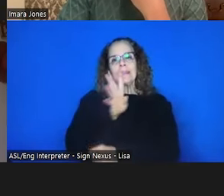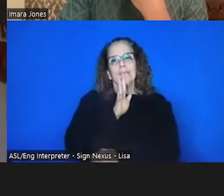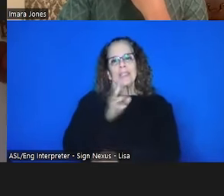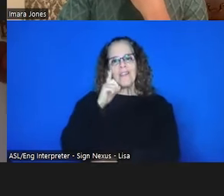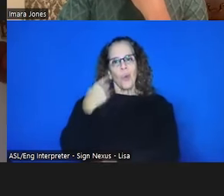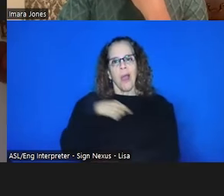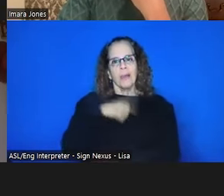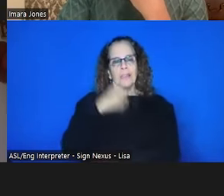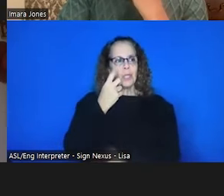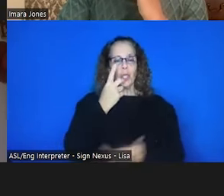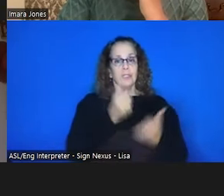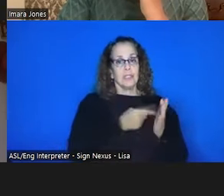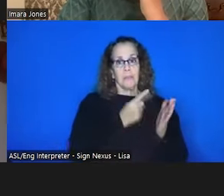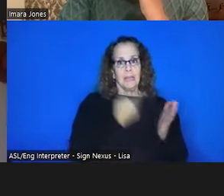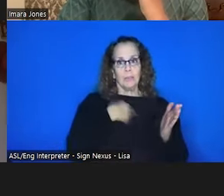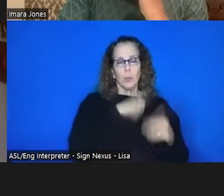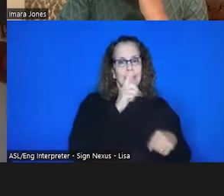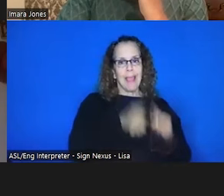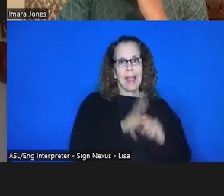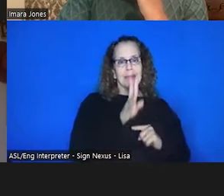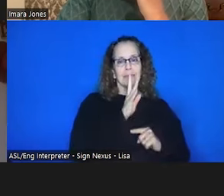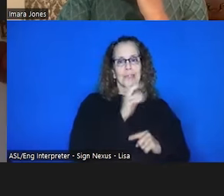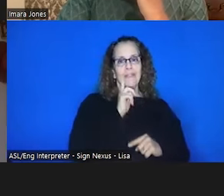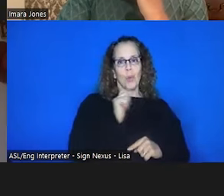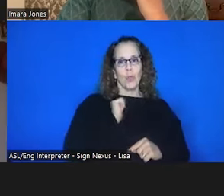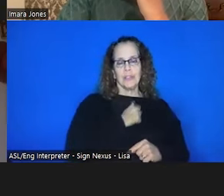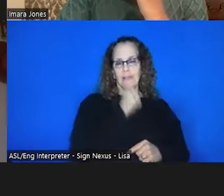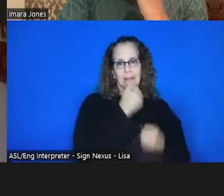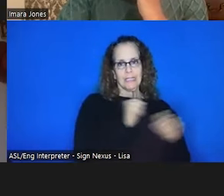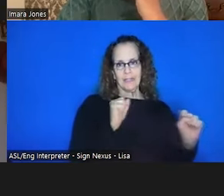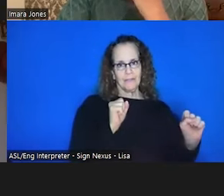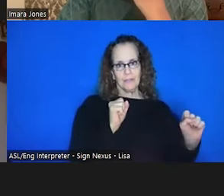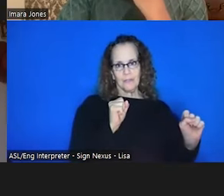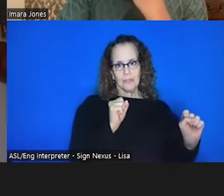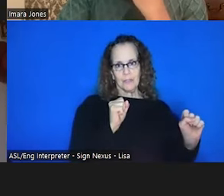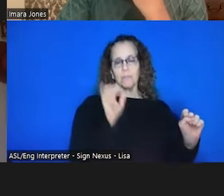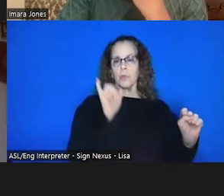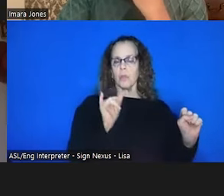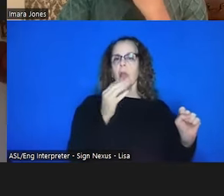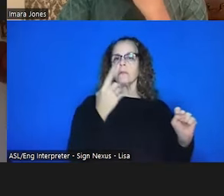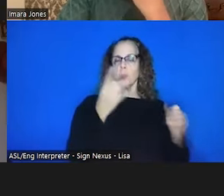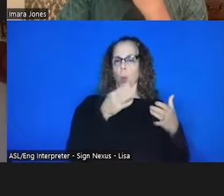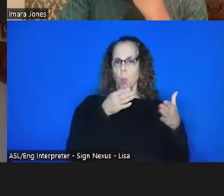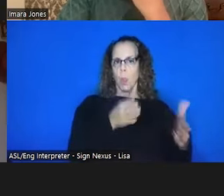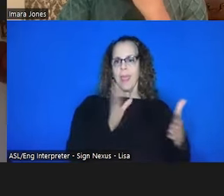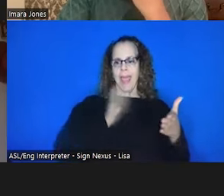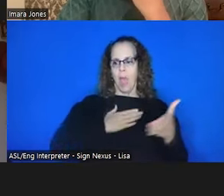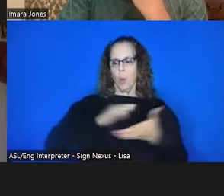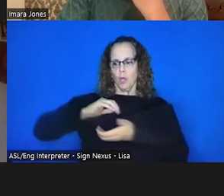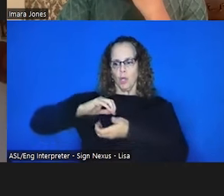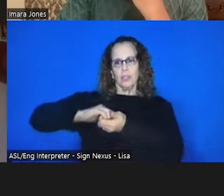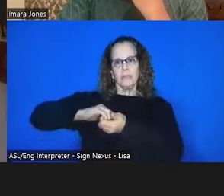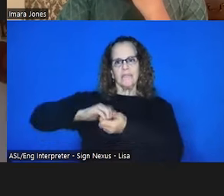too dangerous for us to speak for ourselves. And so those are ways that our accomplices can really be